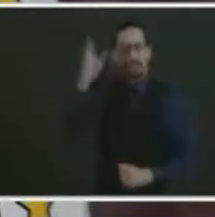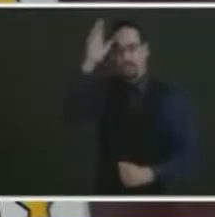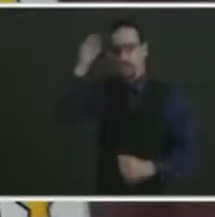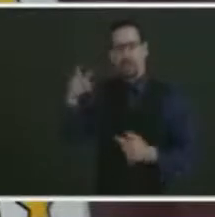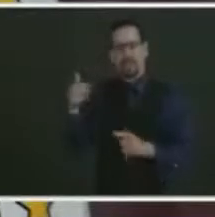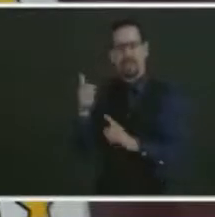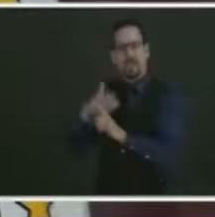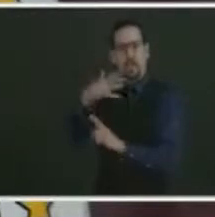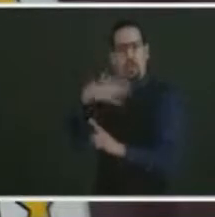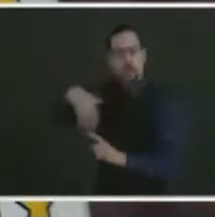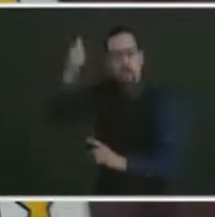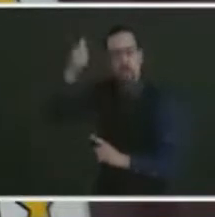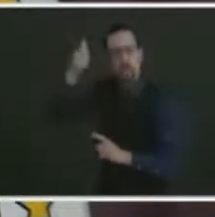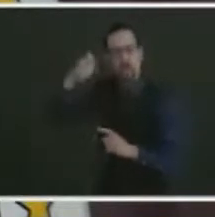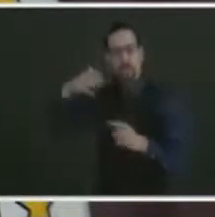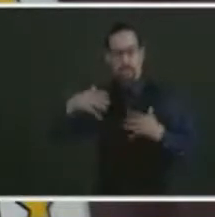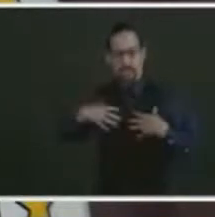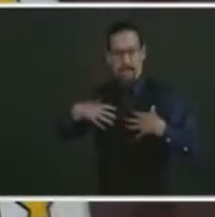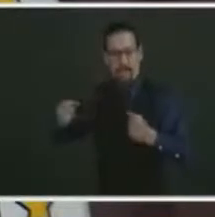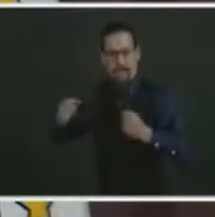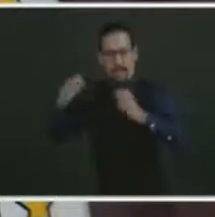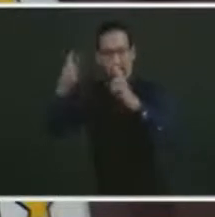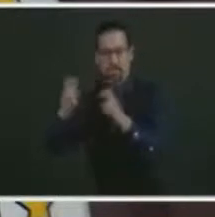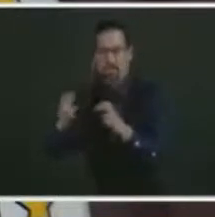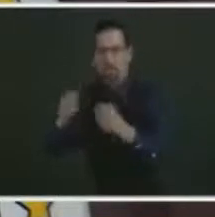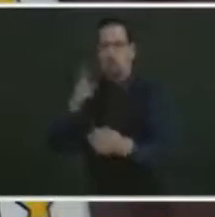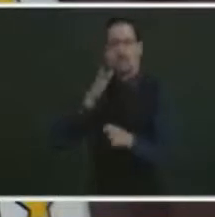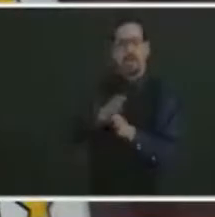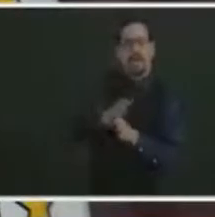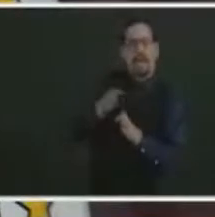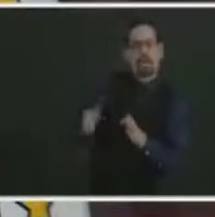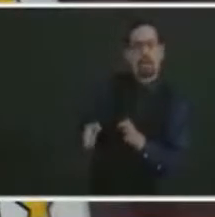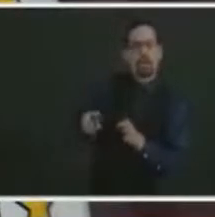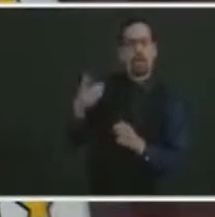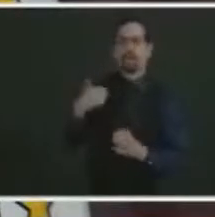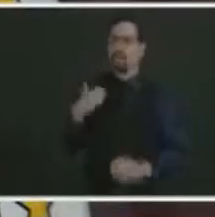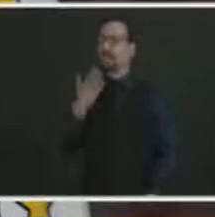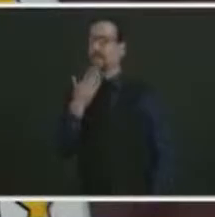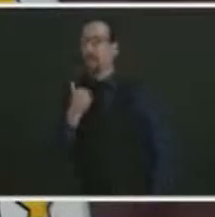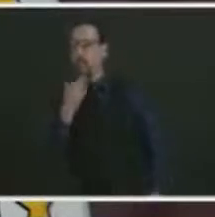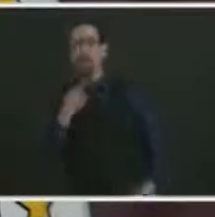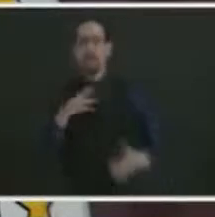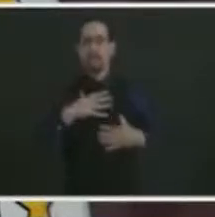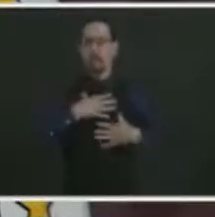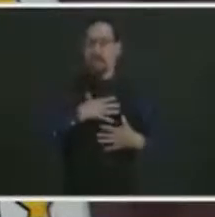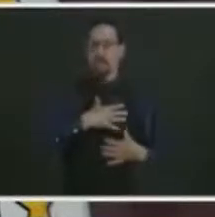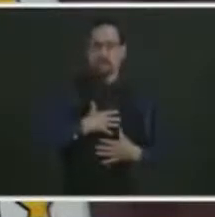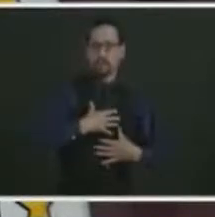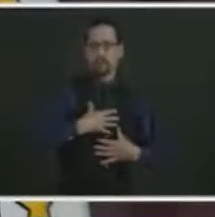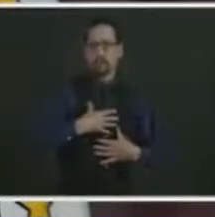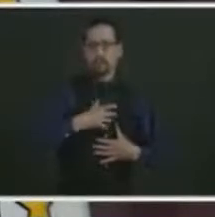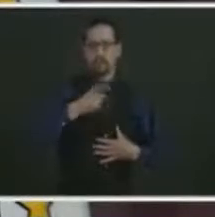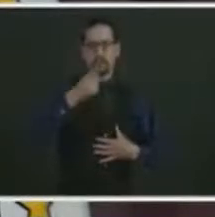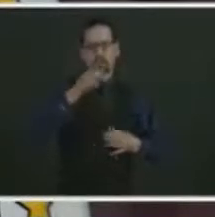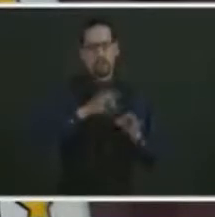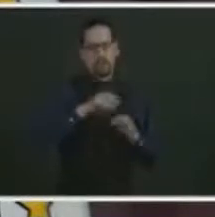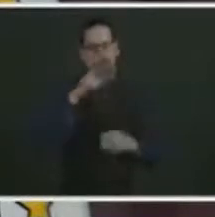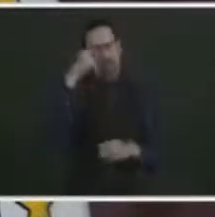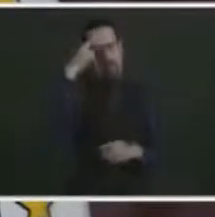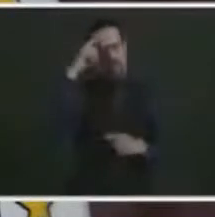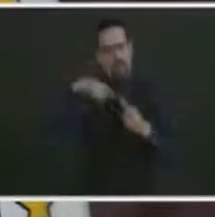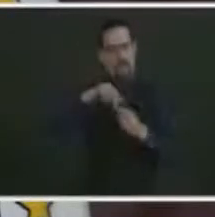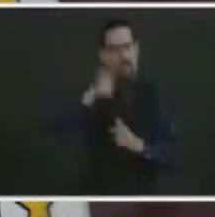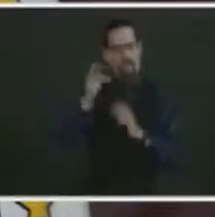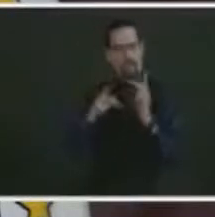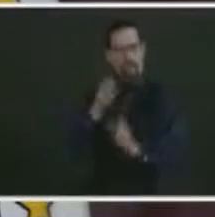if you're hanging out with your neighbor who has diabetes or who has asthma, you have to know, I'm asking you to please be